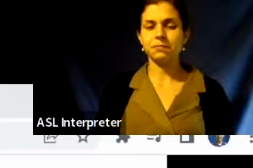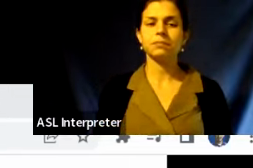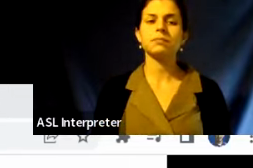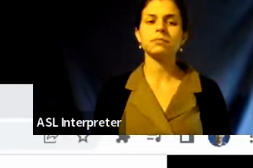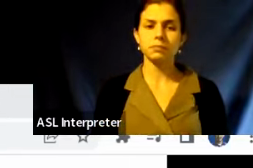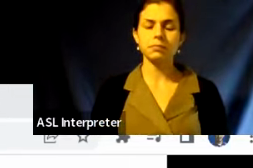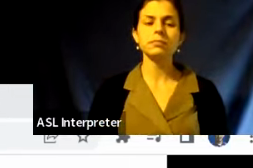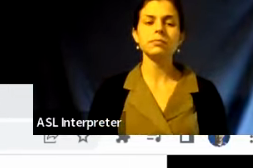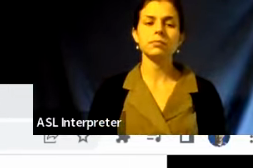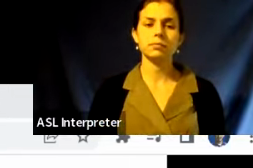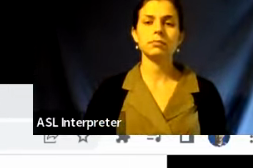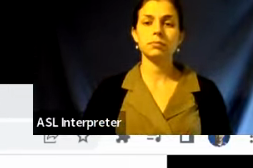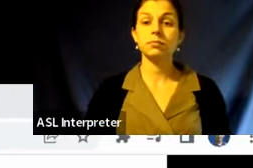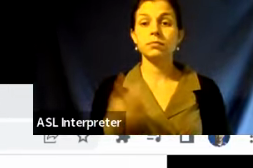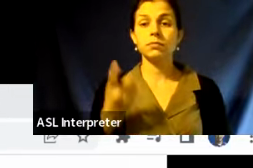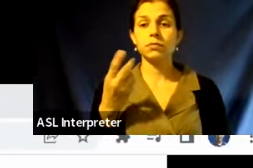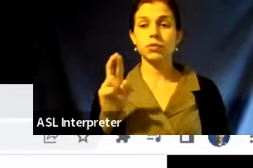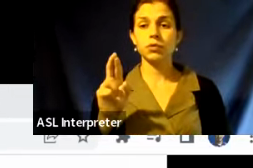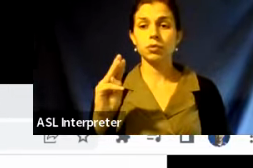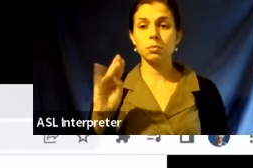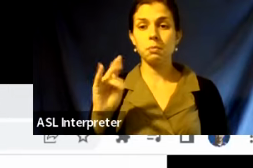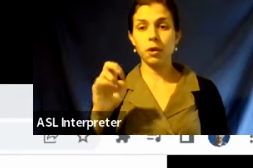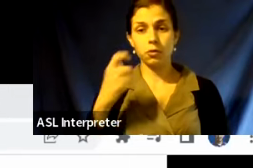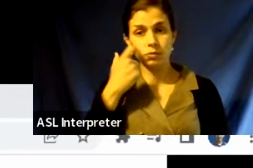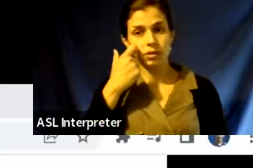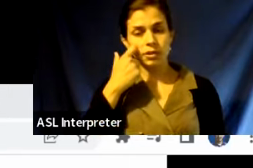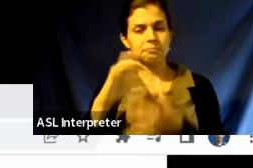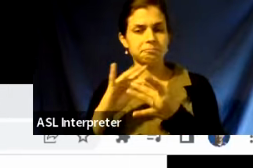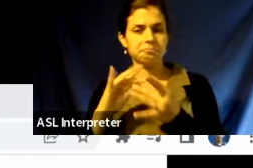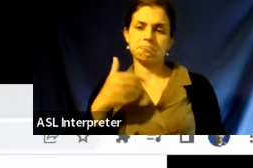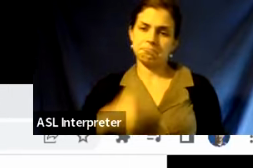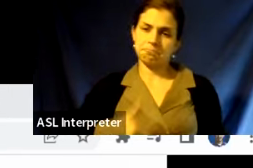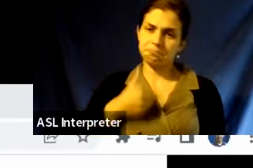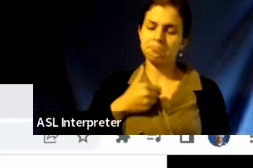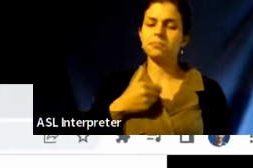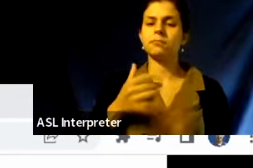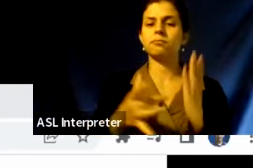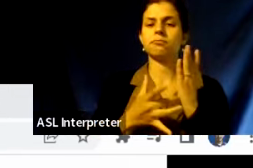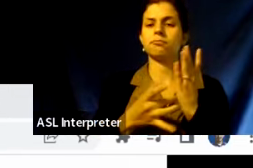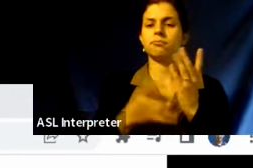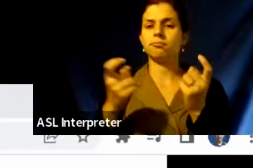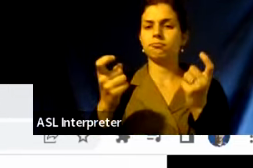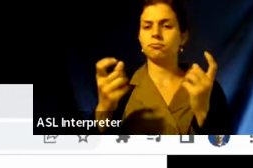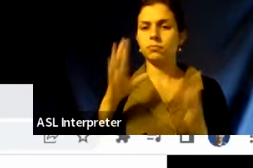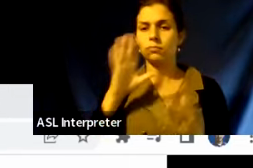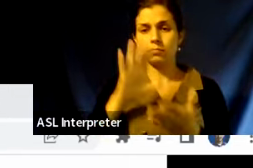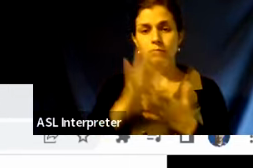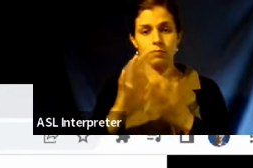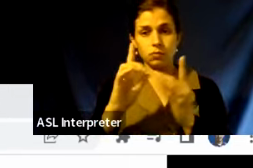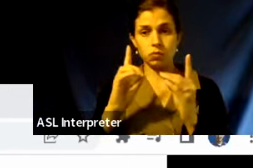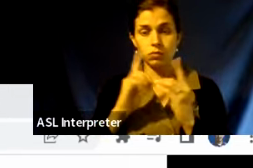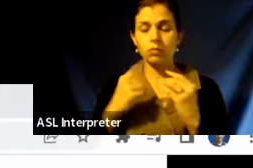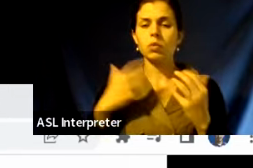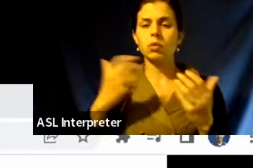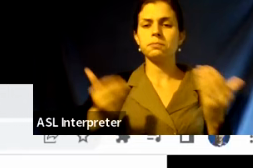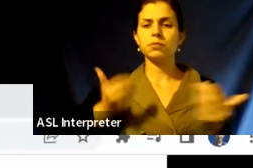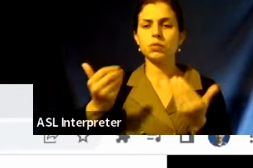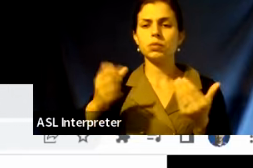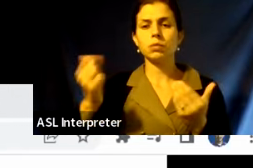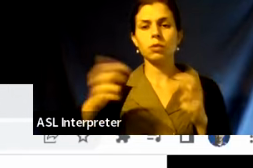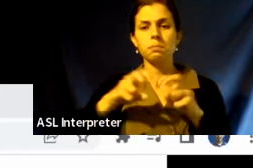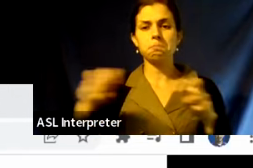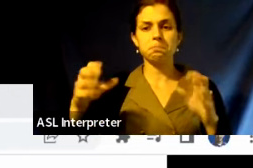So as Dr. Minor shared, my name is Chris Bailey. I'm the Director of Technology for the school district. I'd also like to introduce our other panelists.